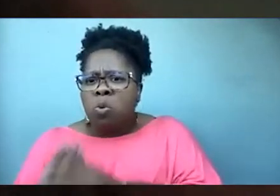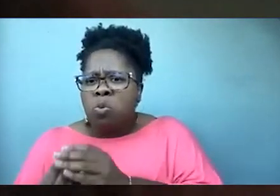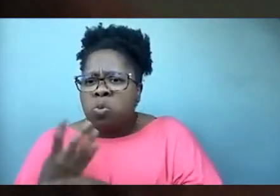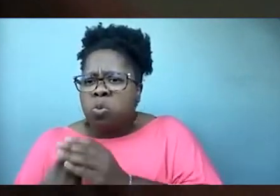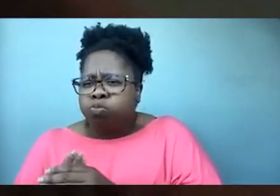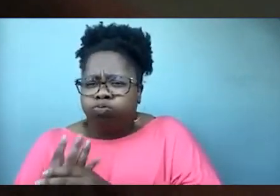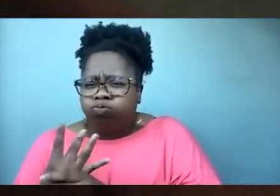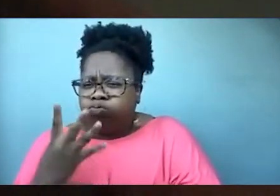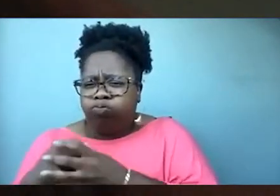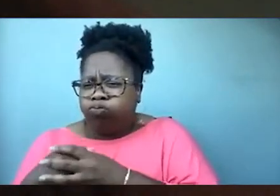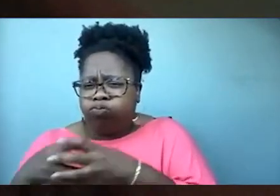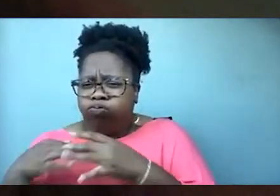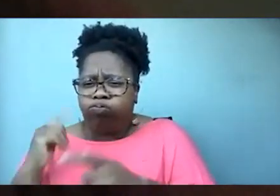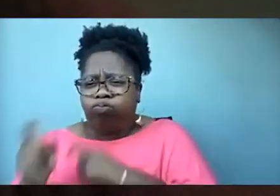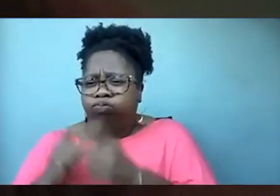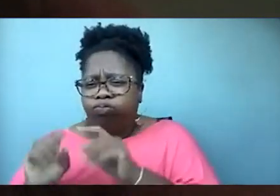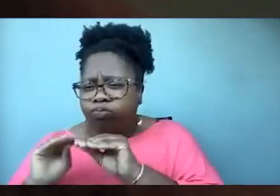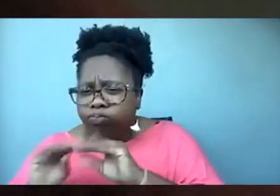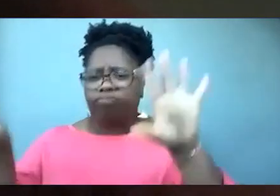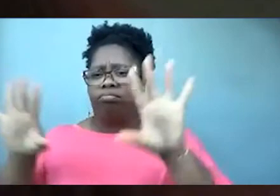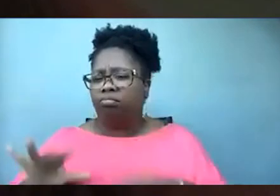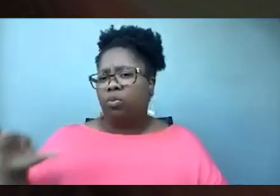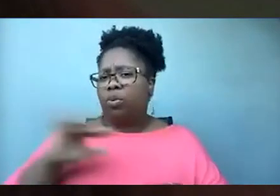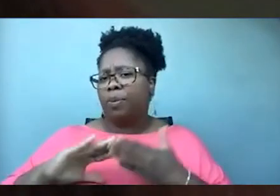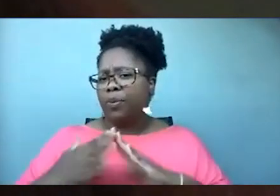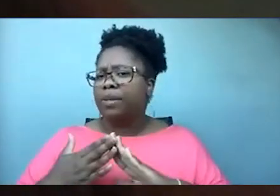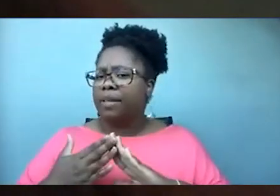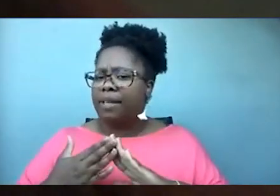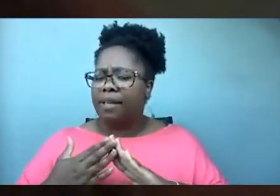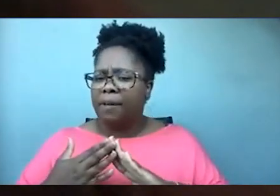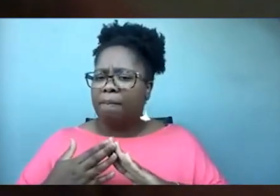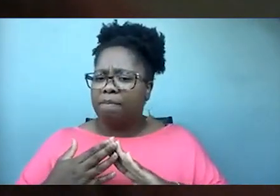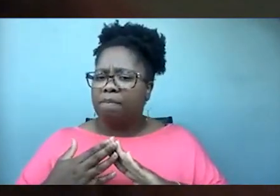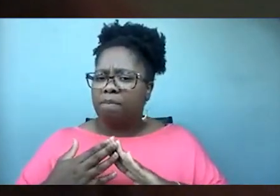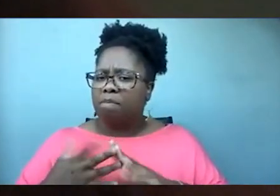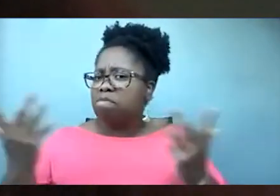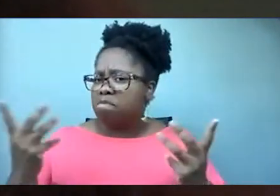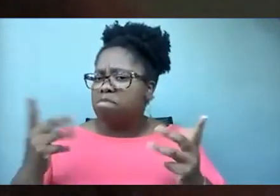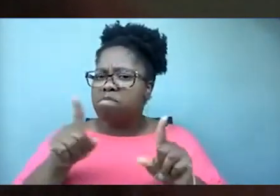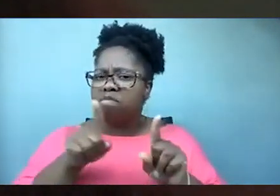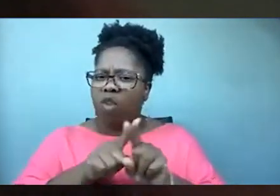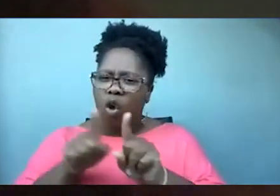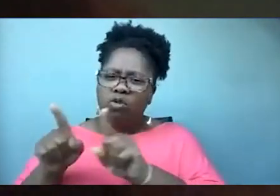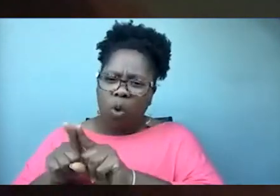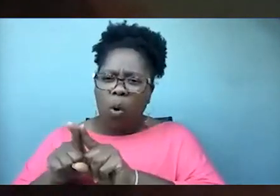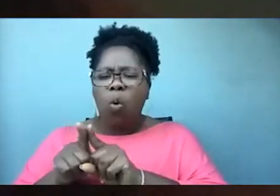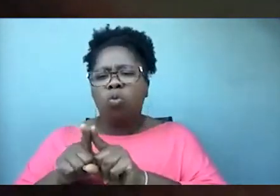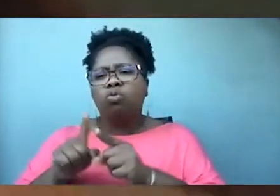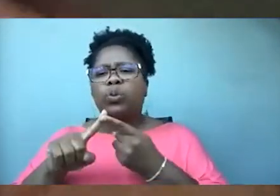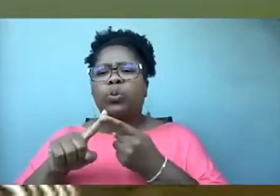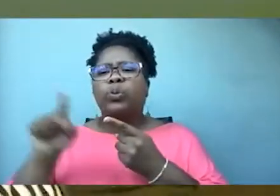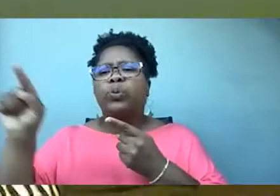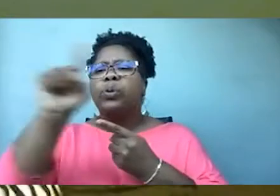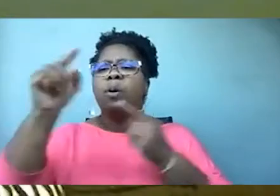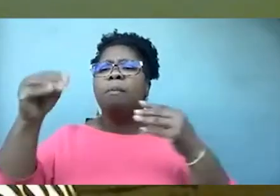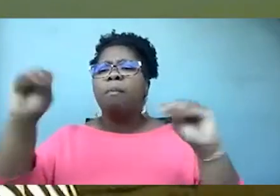and also to some market rate folks in the city who pay a little more. We make sure that it's income. We use